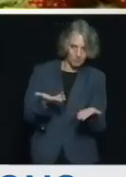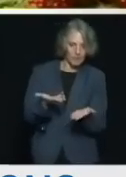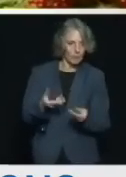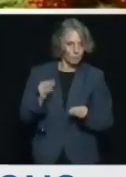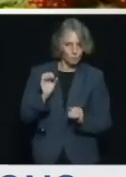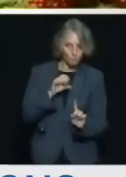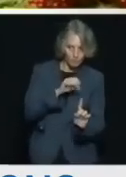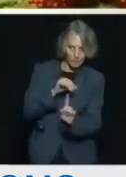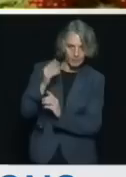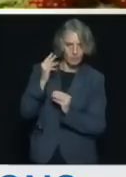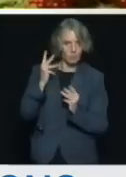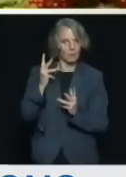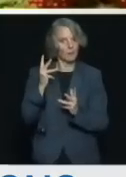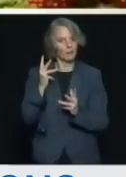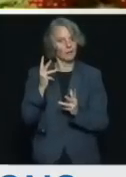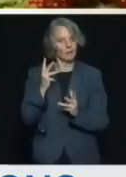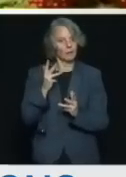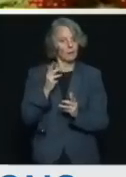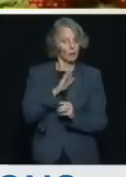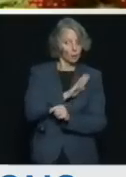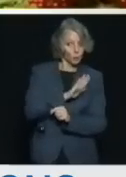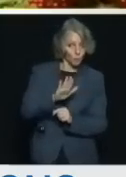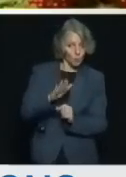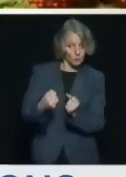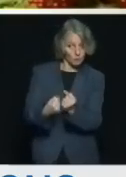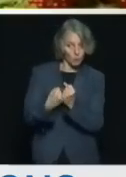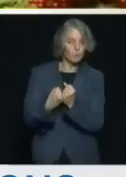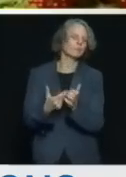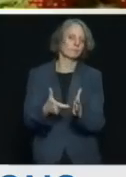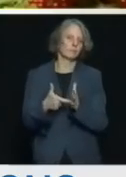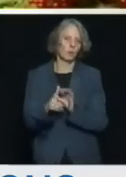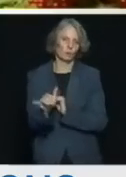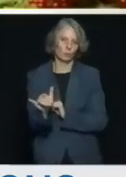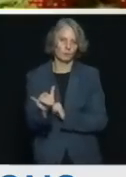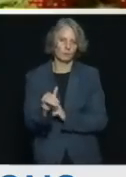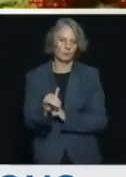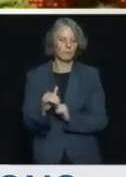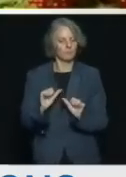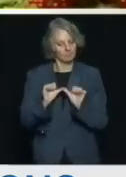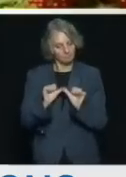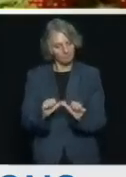information. We need Canadians to keep doing what they're doing and tighten up.